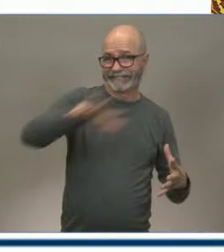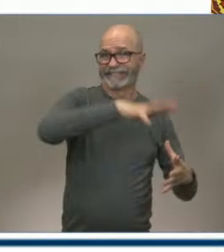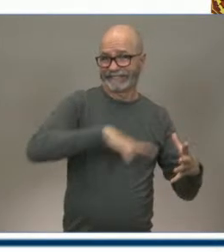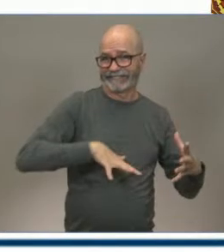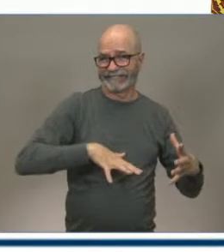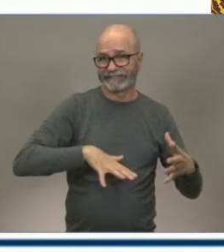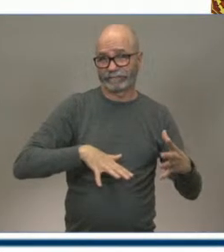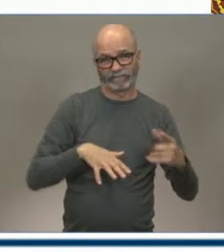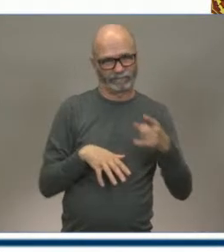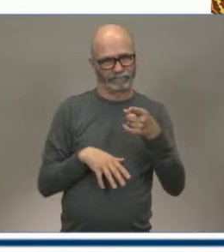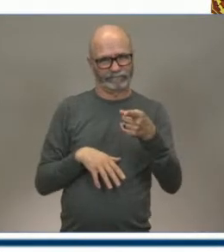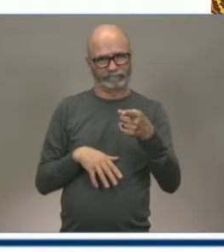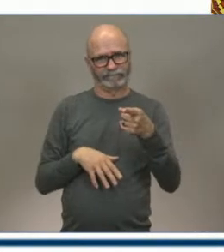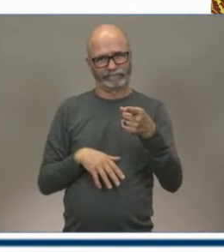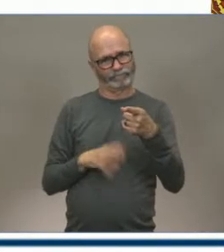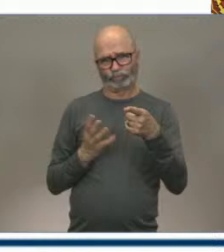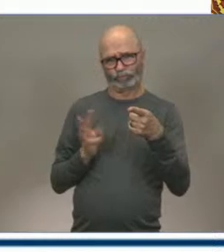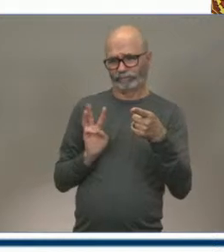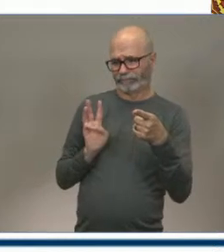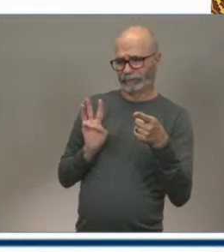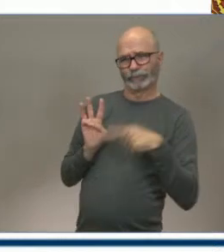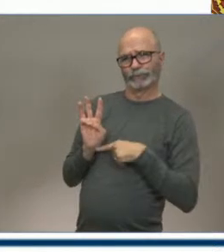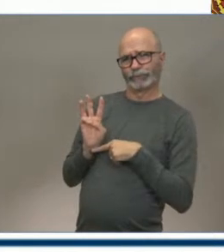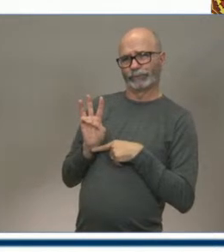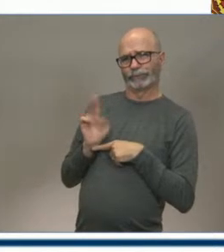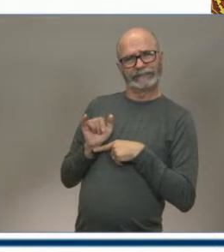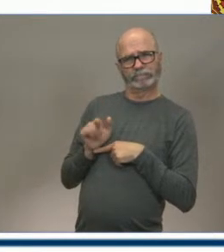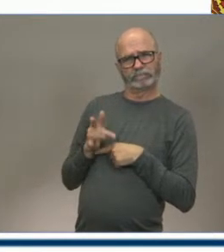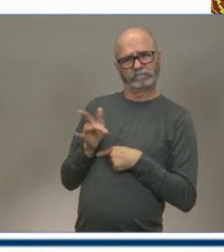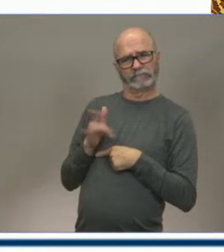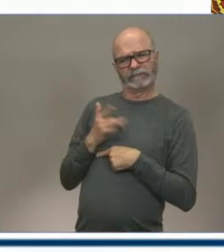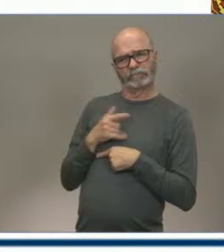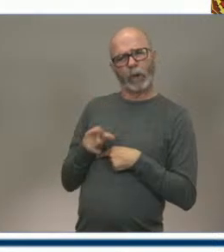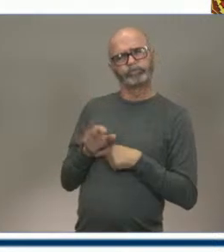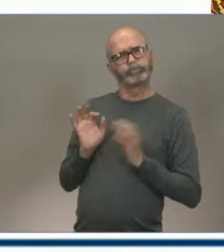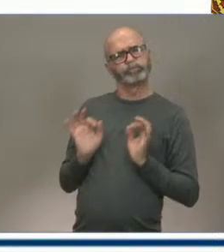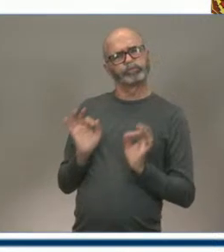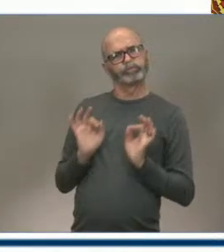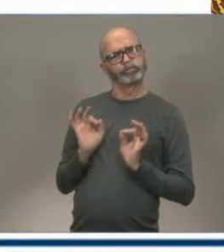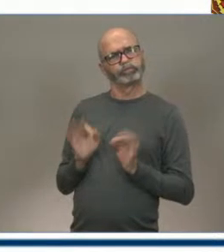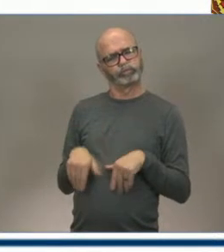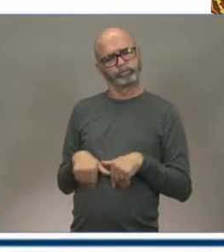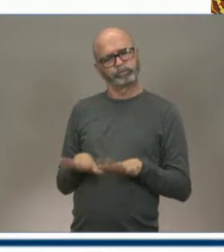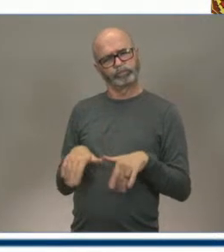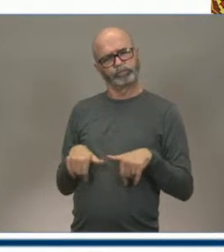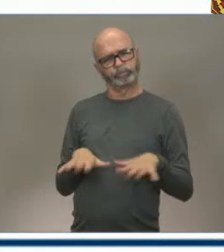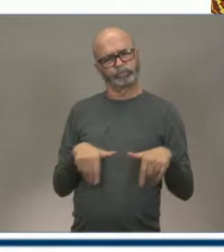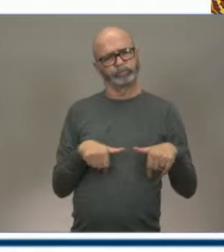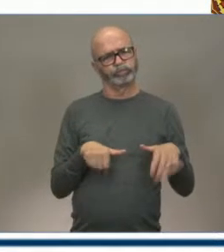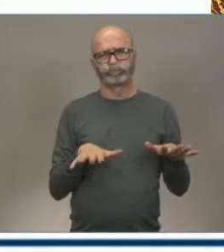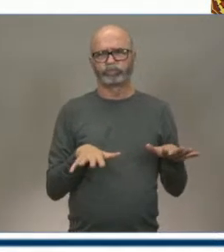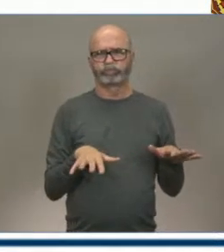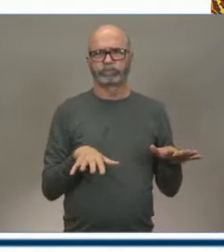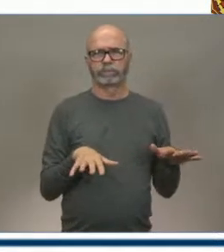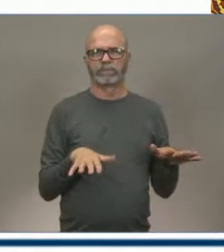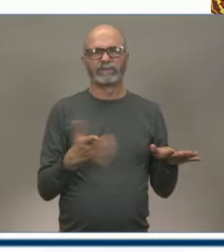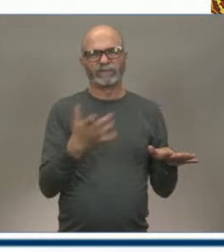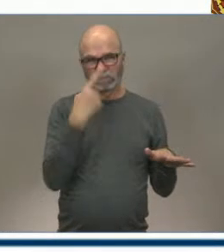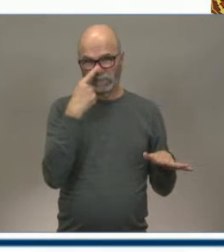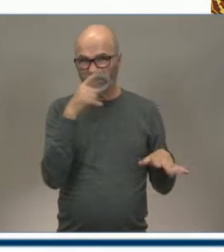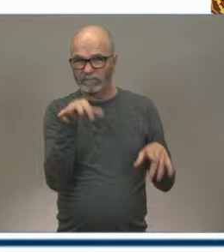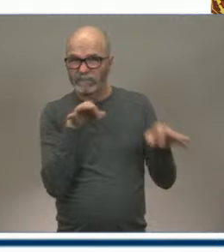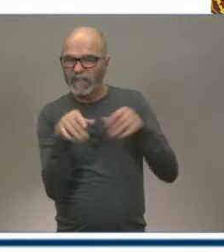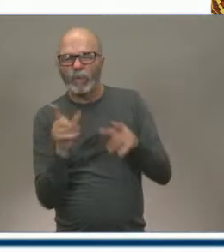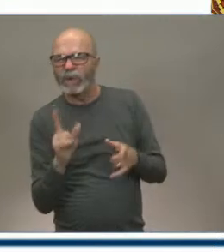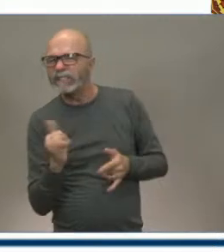that has you comfortable about permitting that? And can you provide any more details about what exactly that's going to look like?